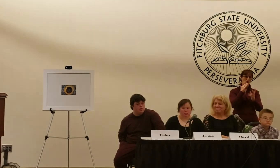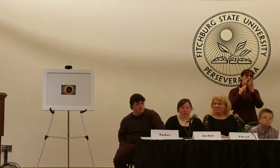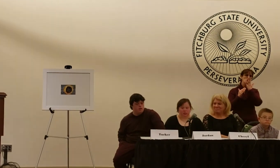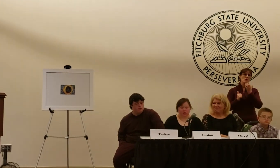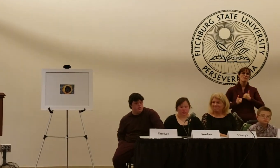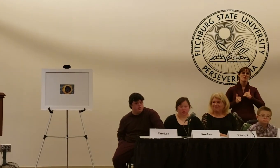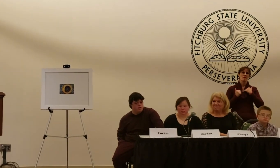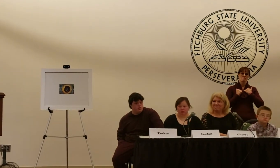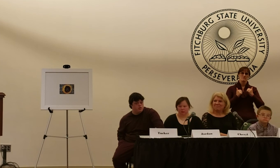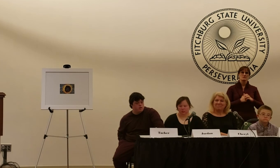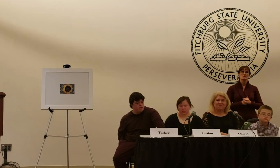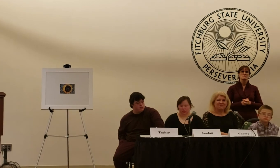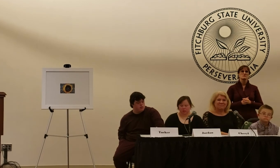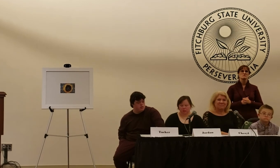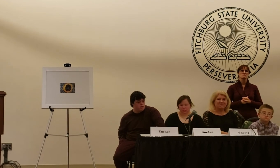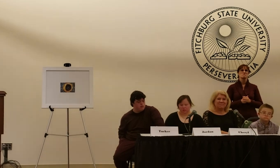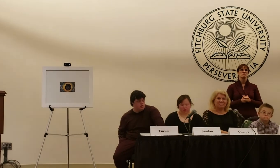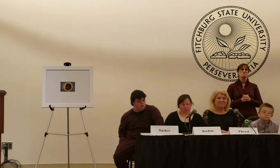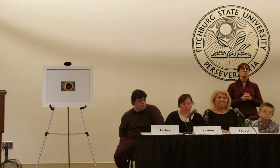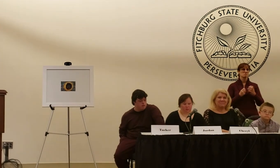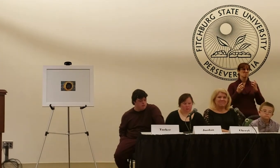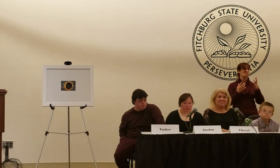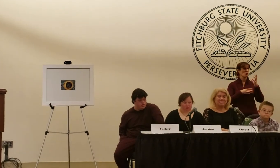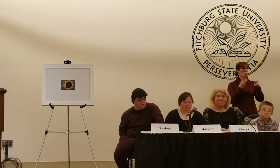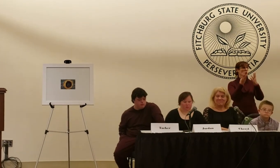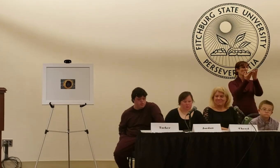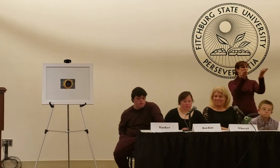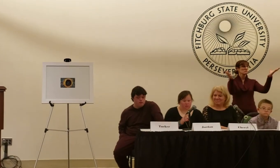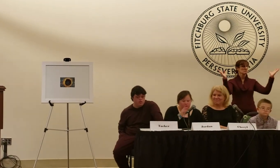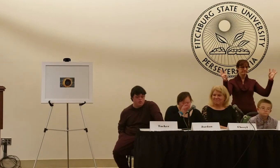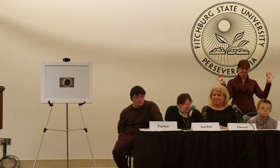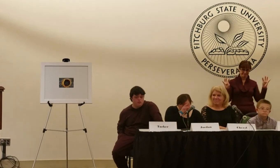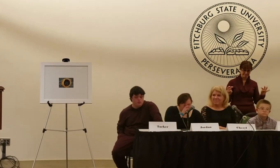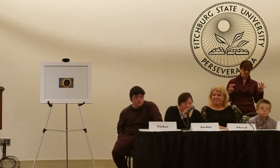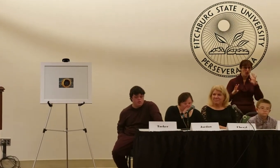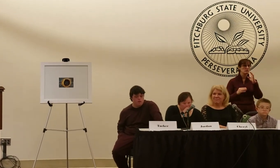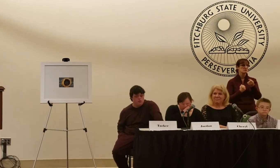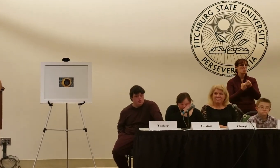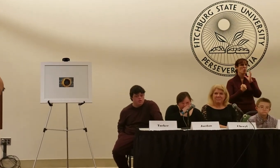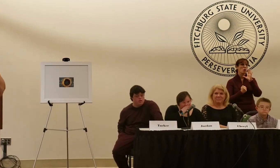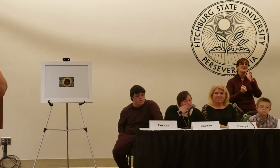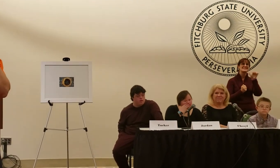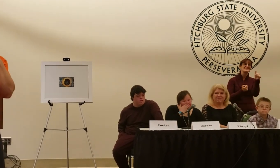A lot of people will support them in this world, believe me, I know they will. Yeah, I mean, 10 million